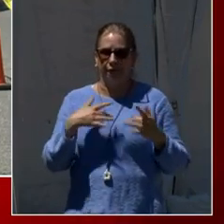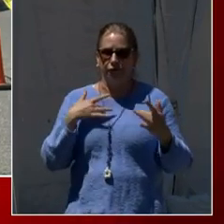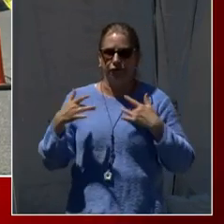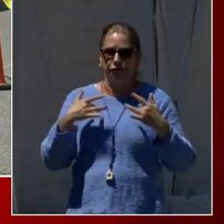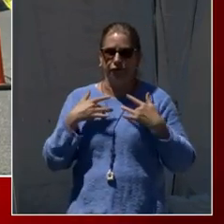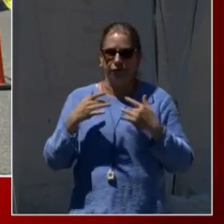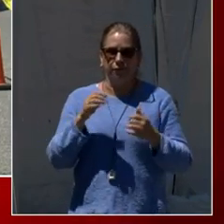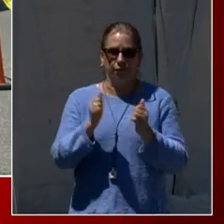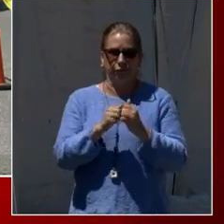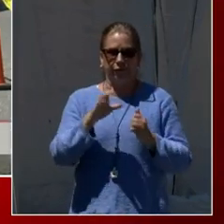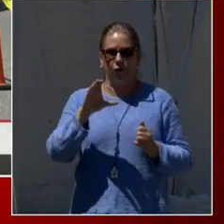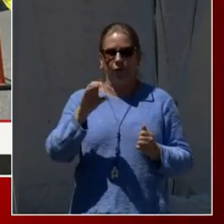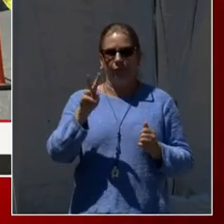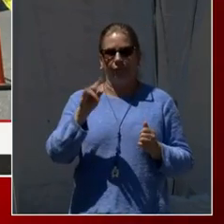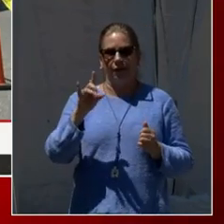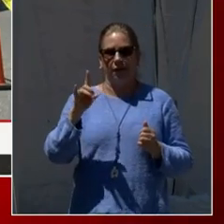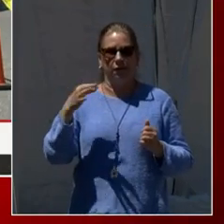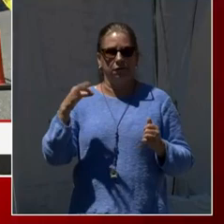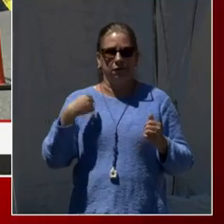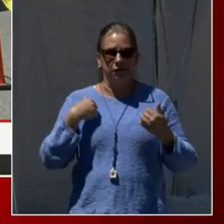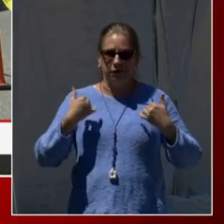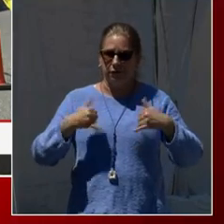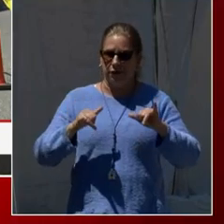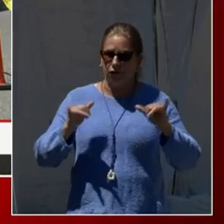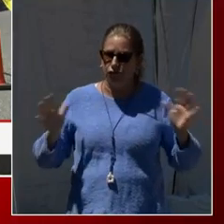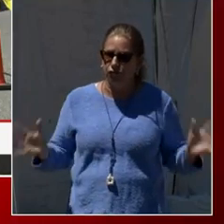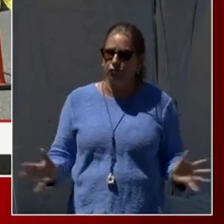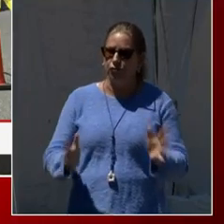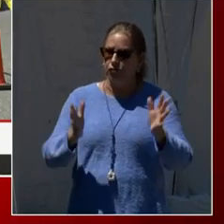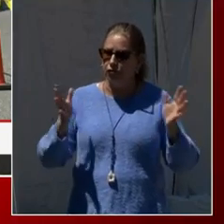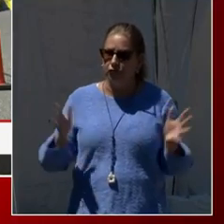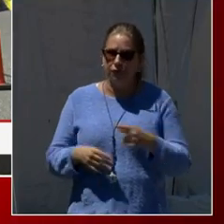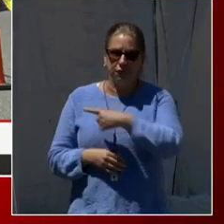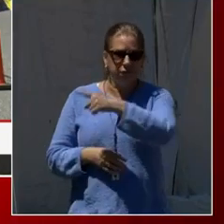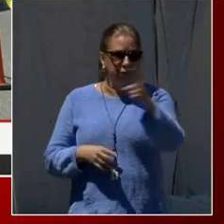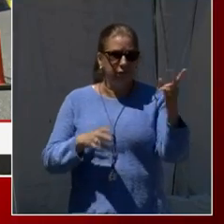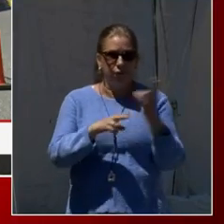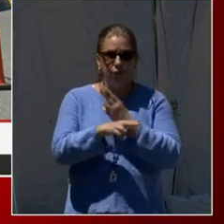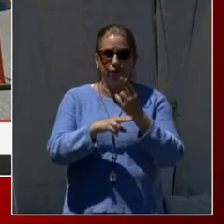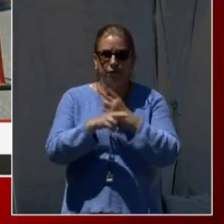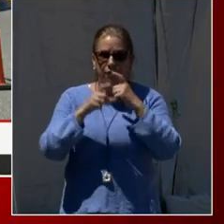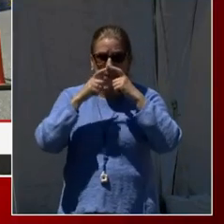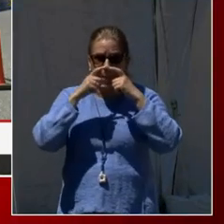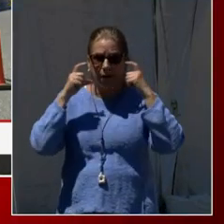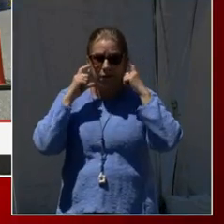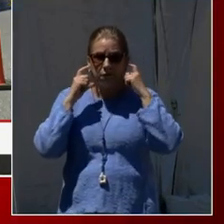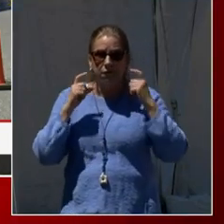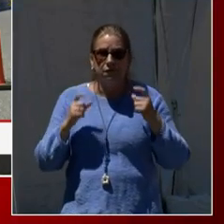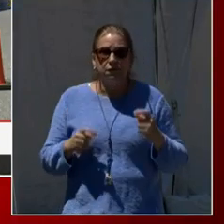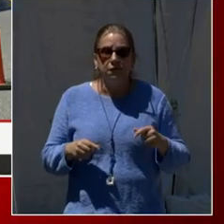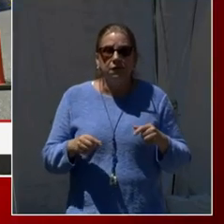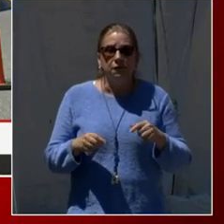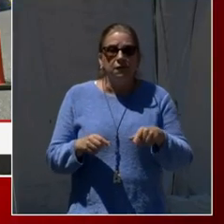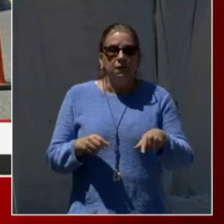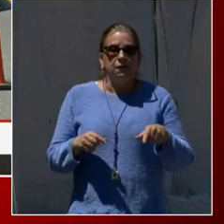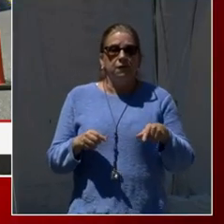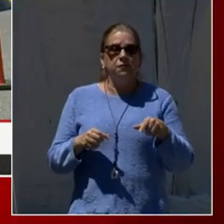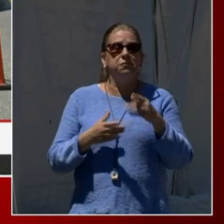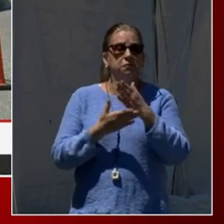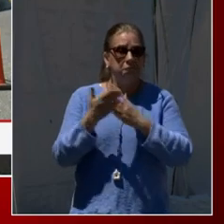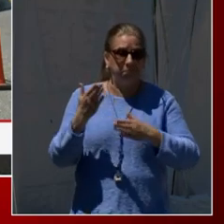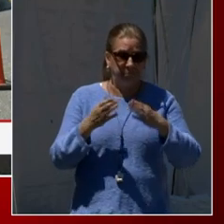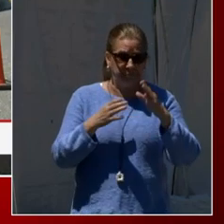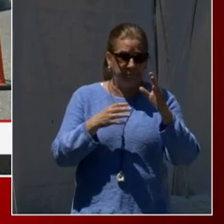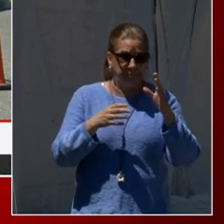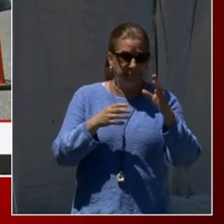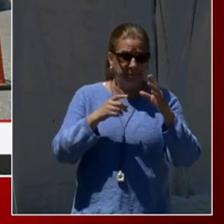say, is looking at a vast majority of the people down here protesting, they had on masks. They weren't social distancing. I don't know if they